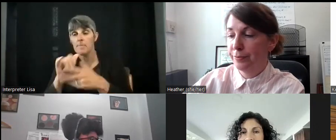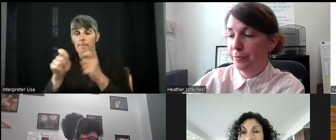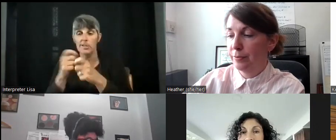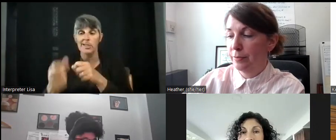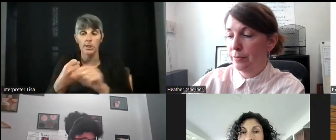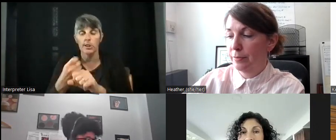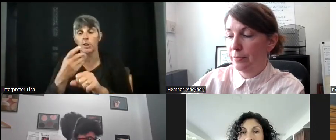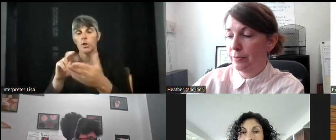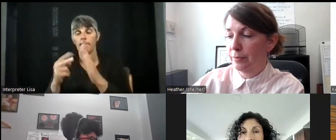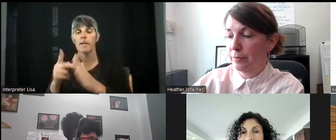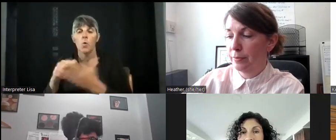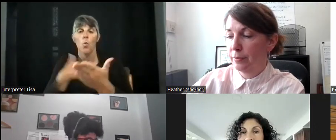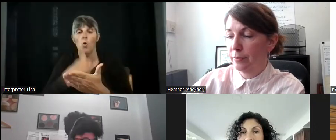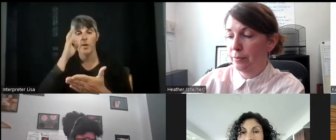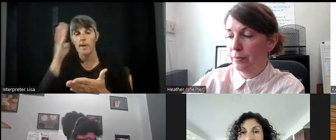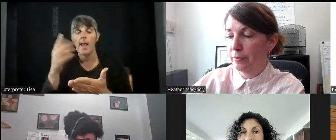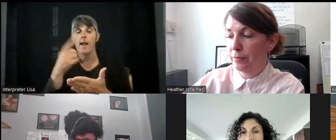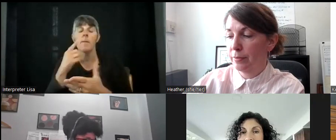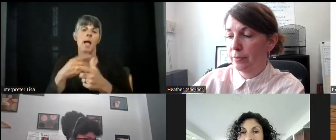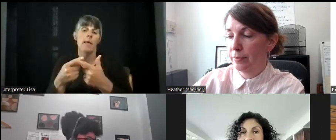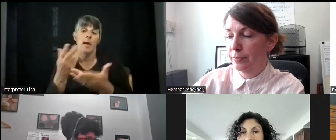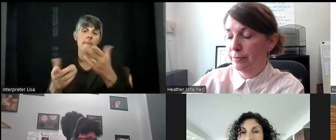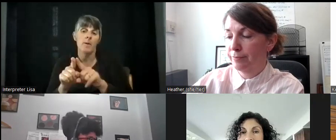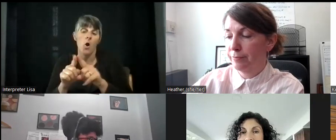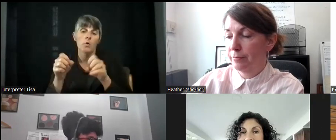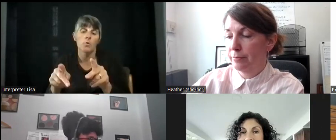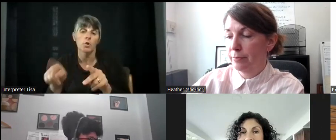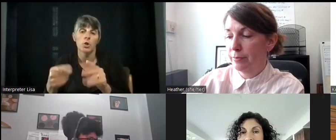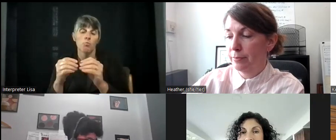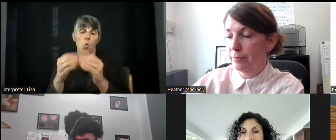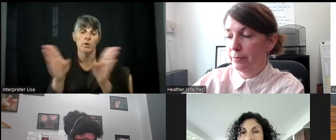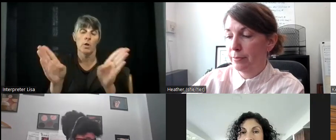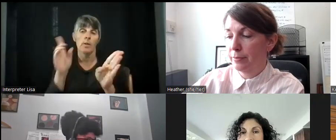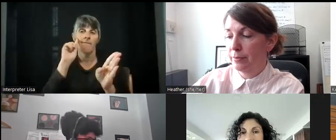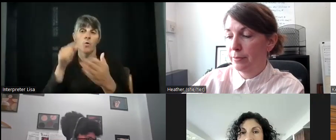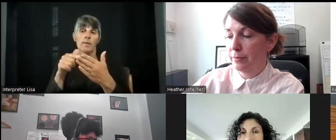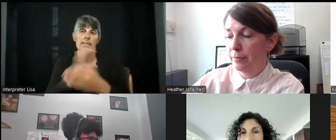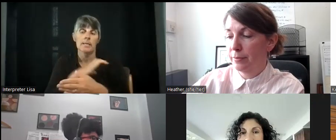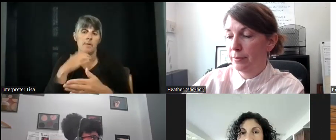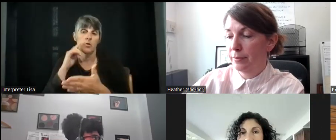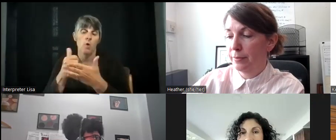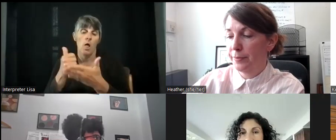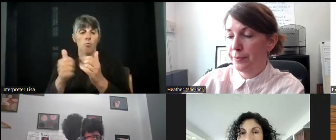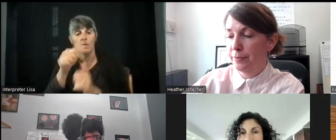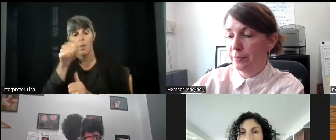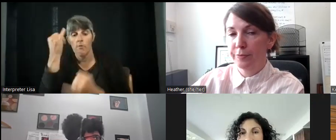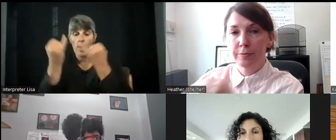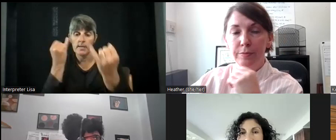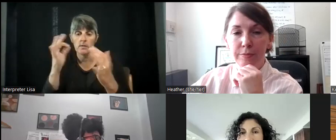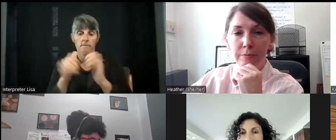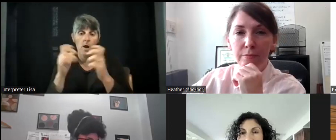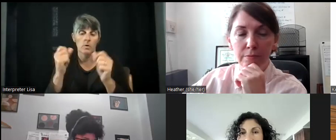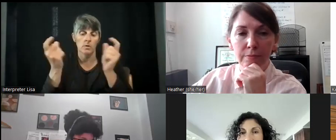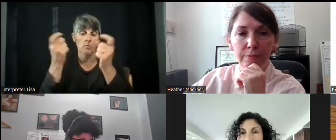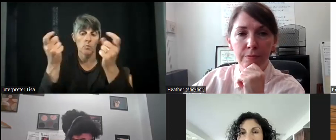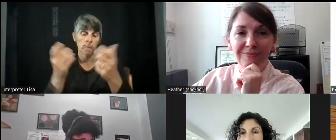year in terms of what we create. And there might also be opportunities just more generally for this committee to help out with other ideas of how we can